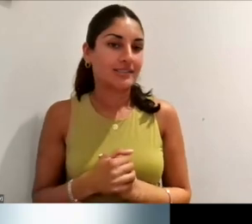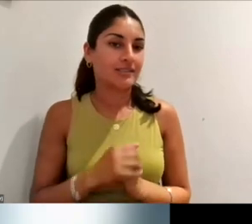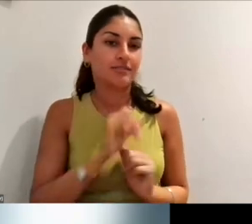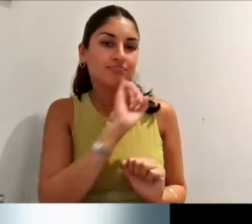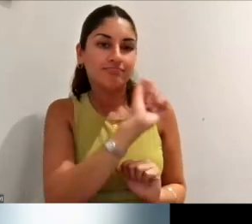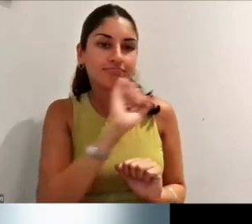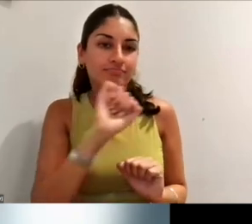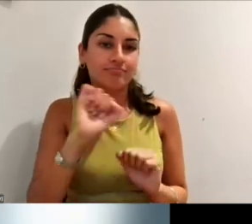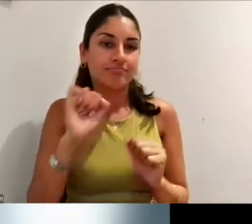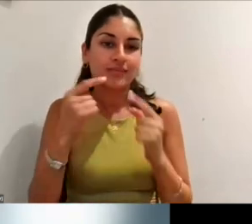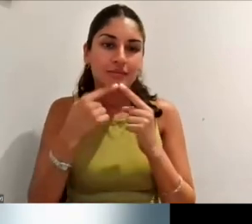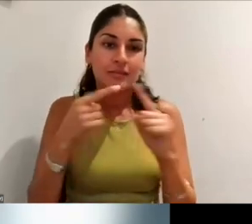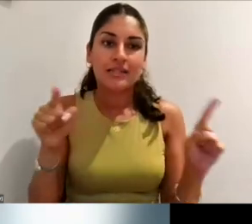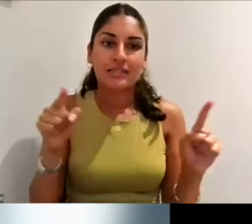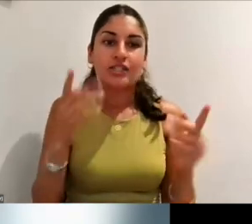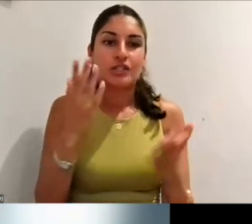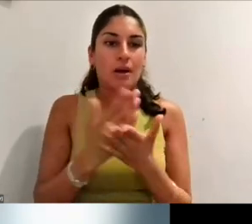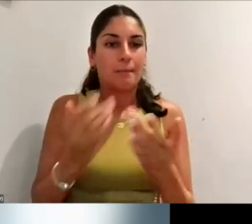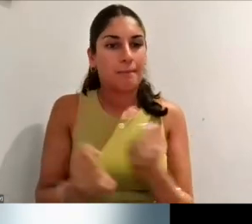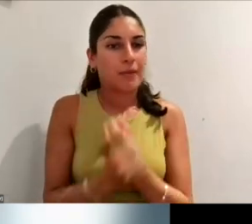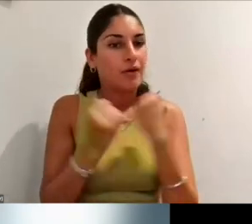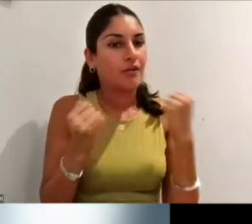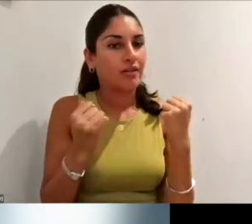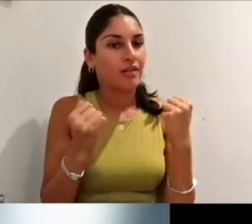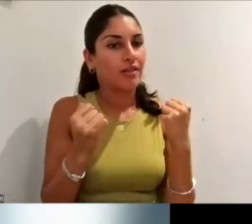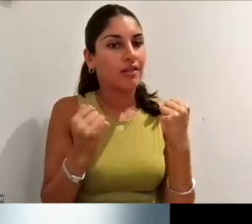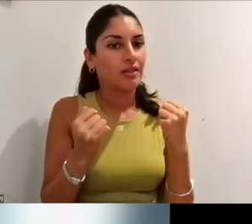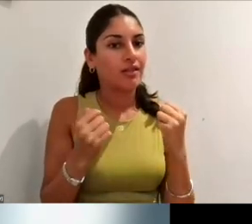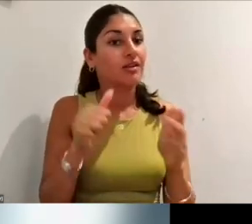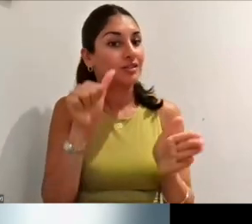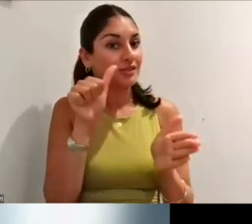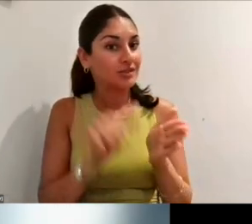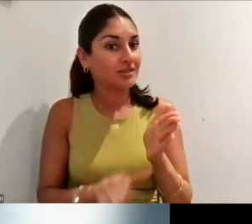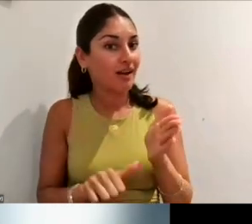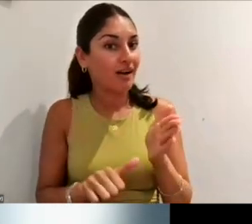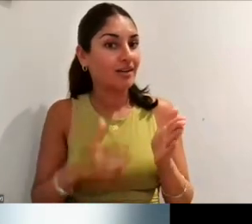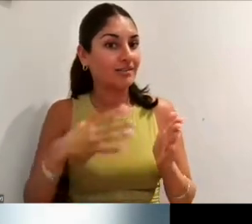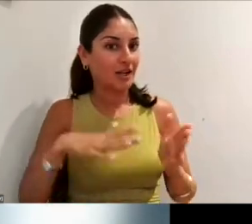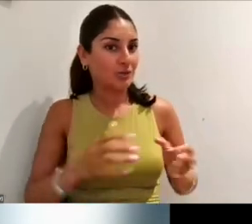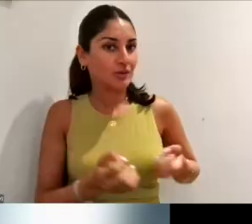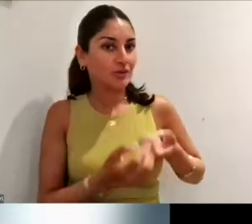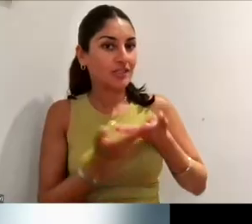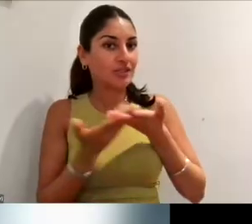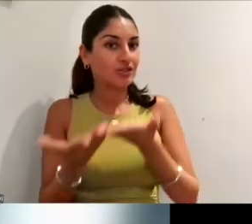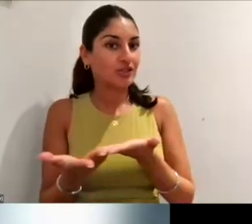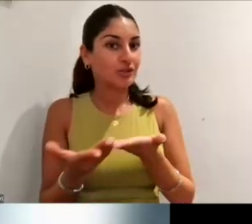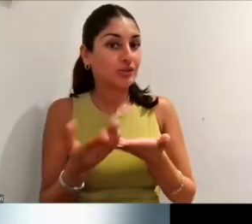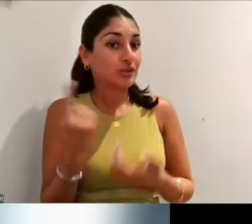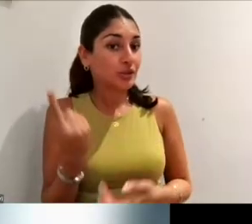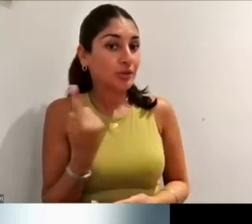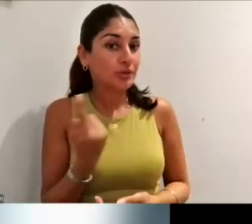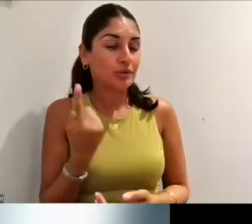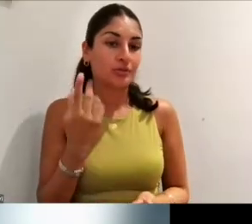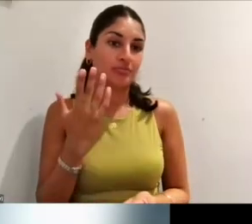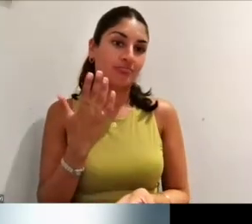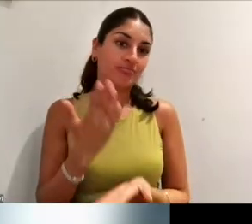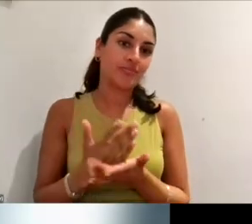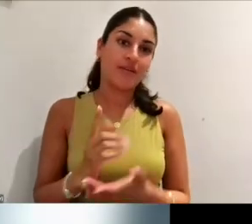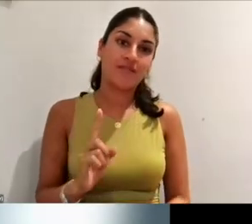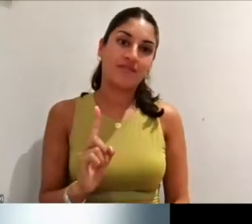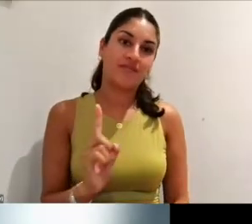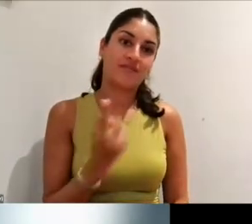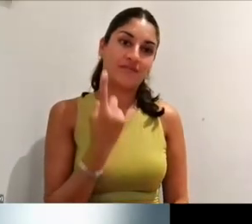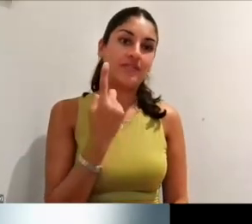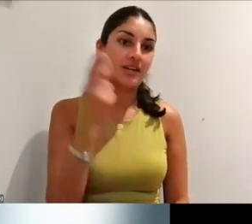message. And to kick things off, I'm excited to introduce the very first artist of the